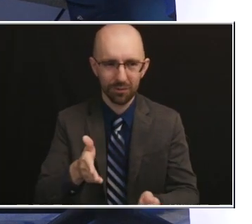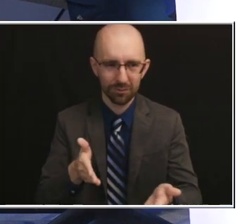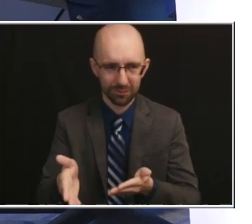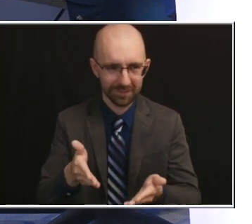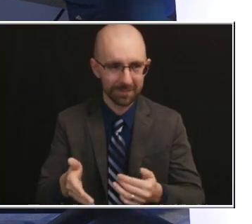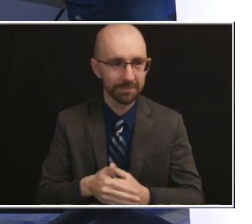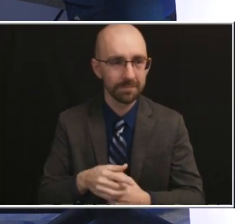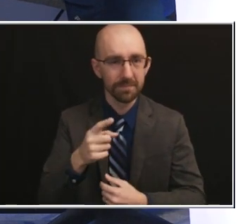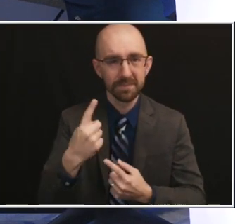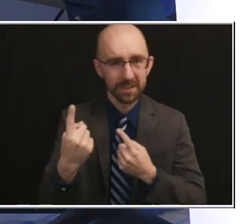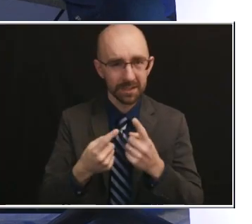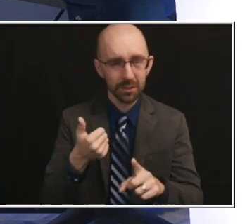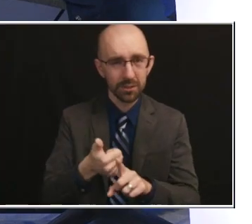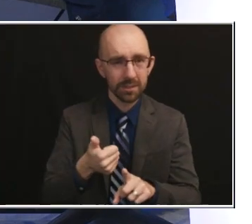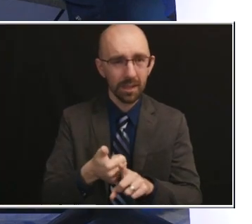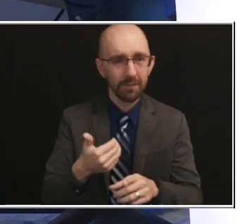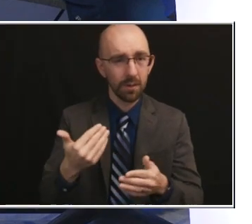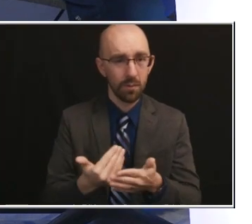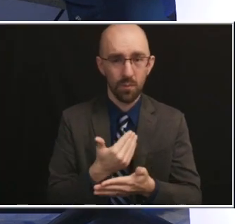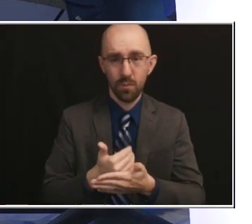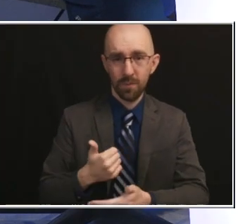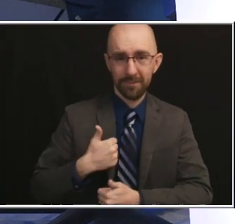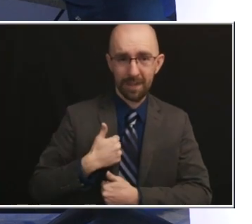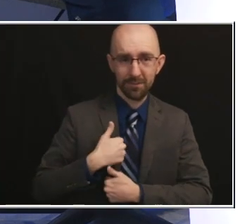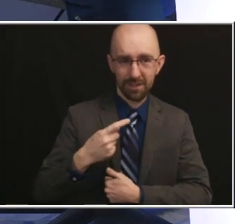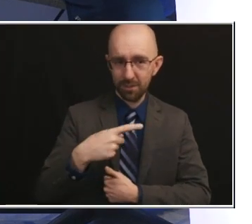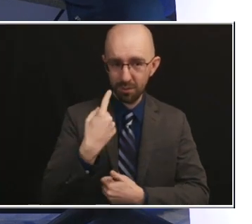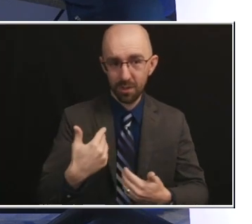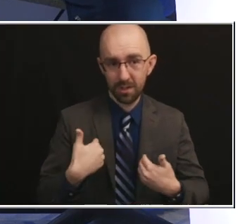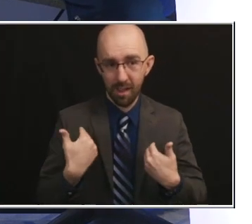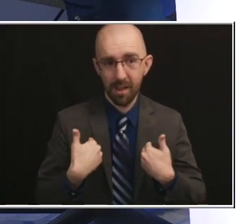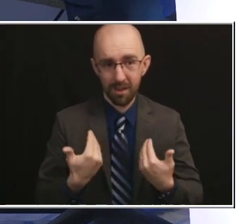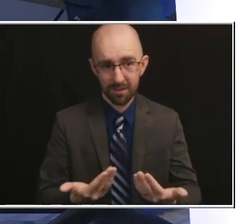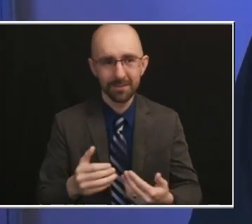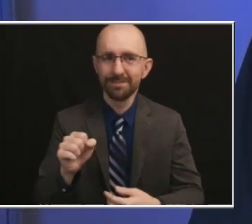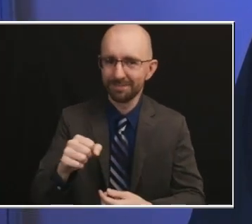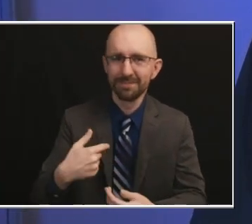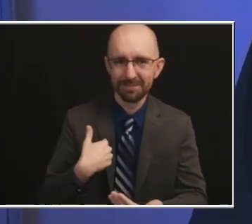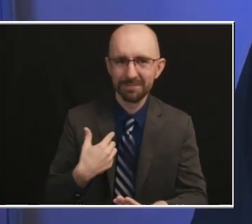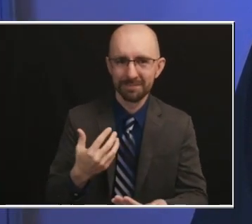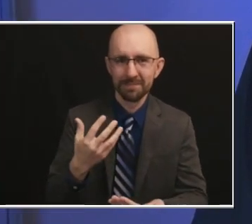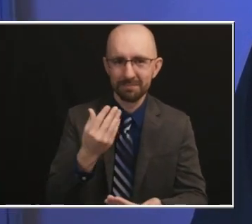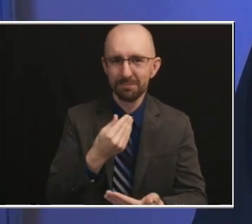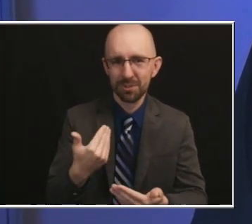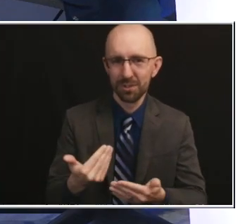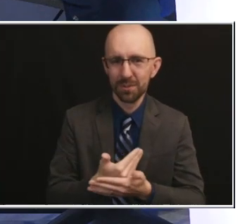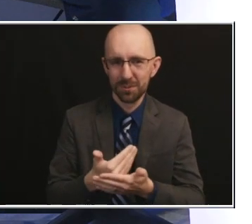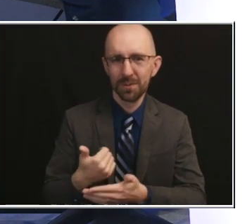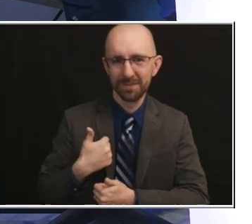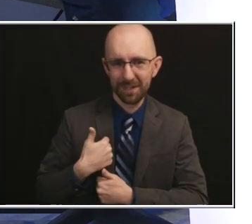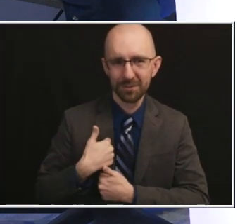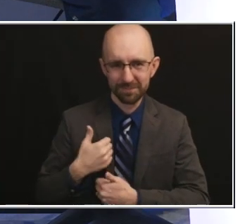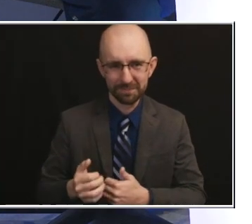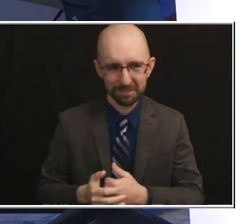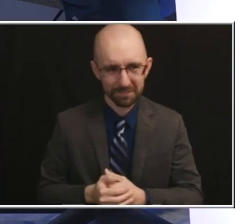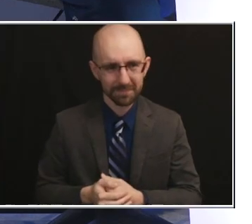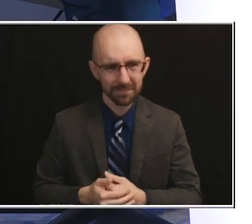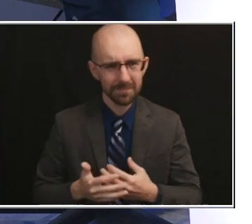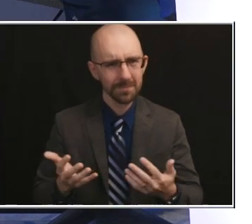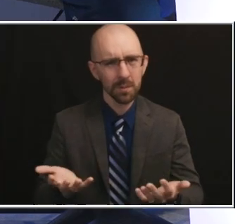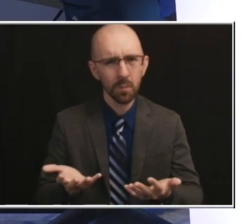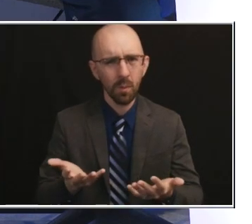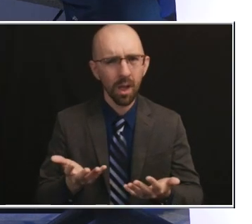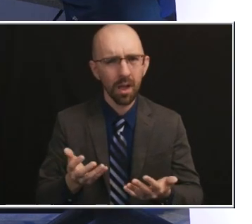consider yourself one of the new veterans? Because you look pretty young. Yes, yeah, I would consider myself one of the new veterans. What inspired you